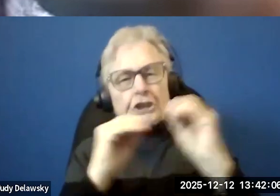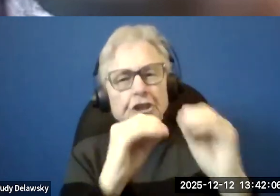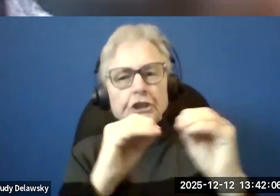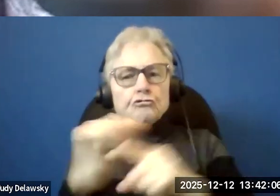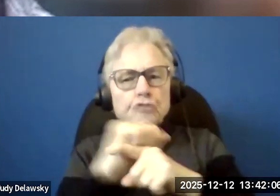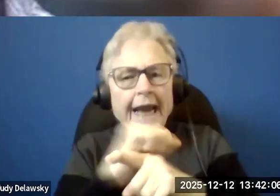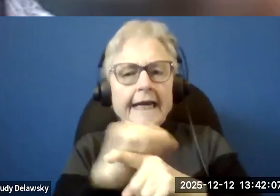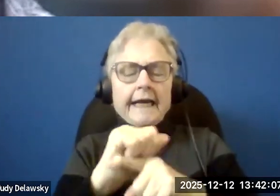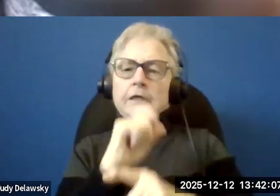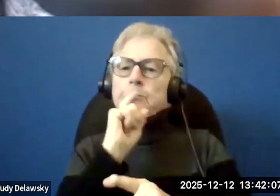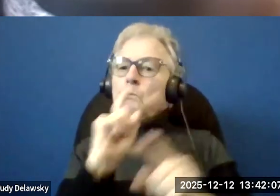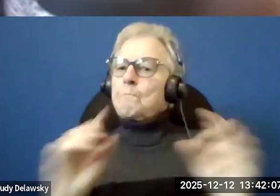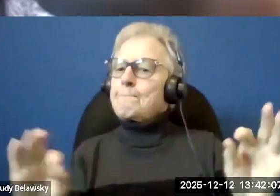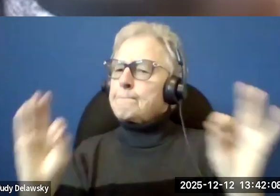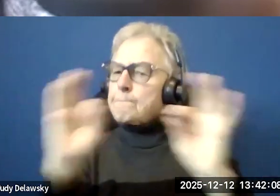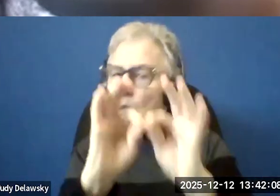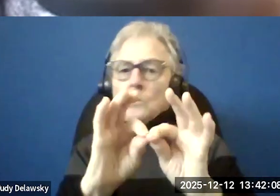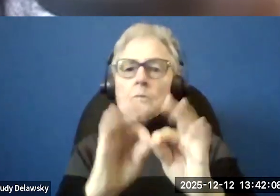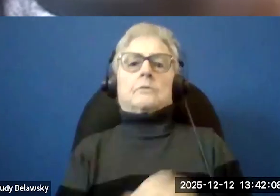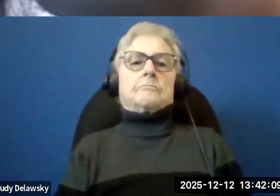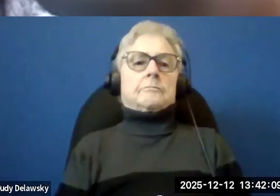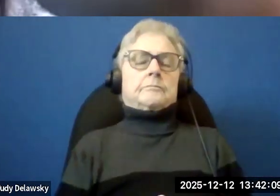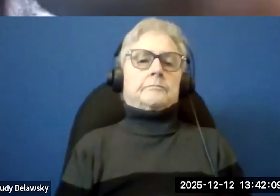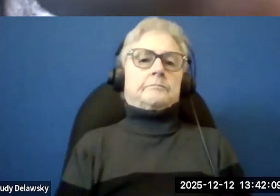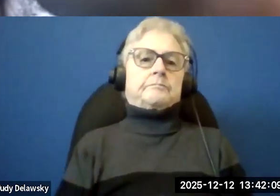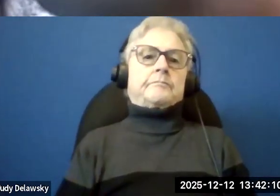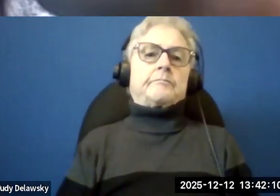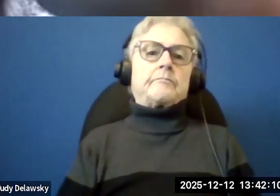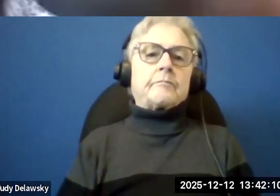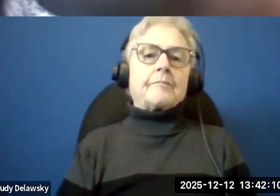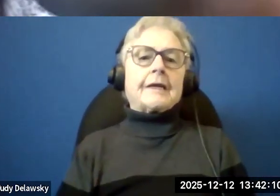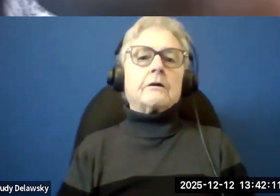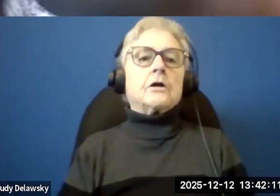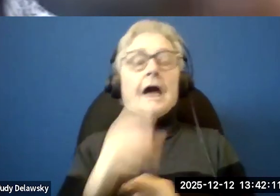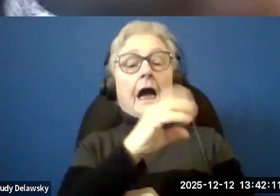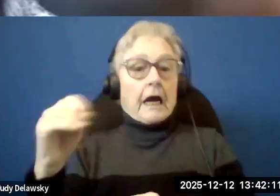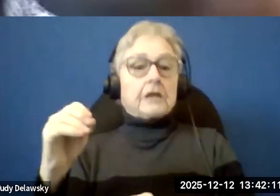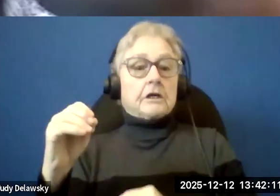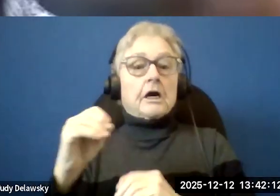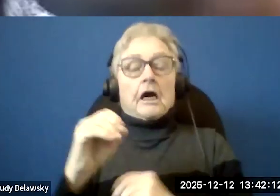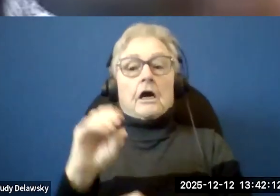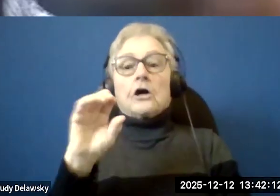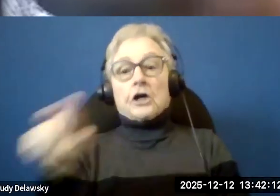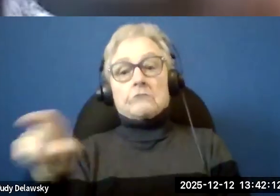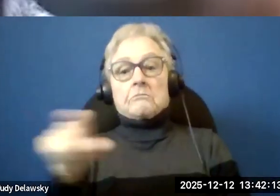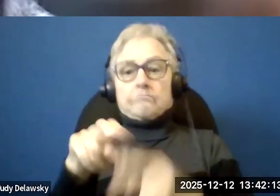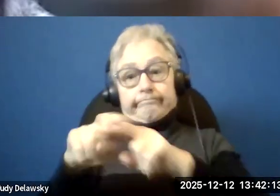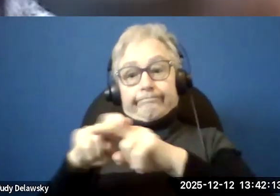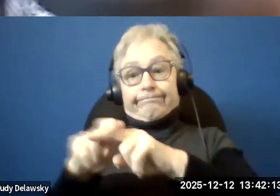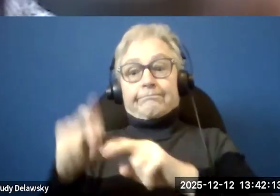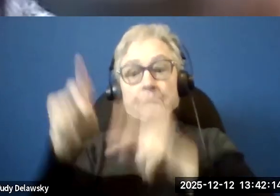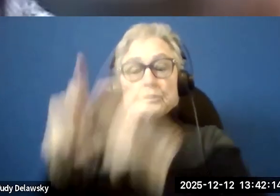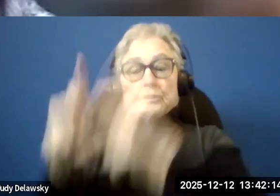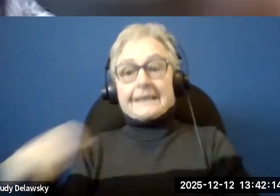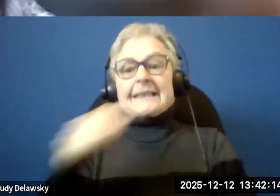feature that we're going to return to throughout the project. And she just mentioned that as well, that